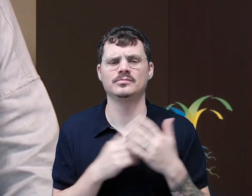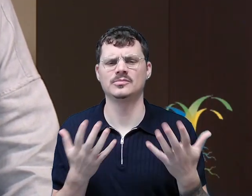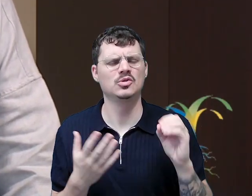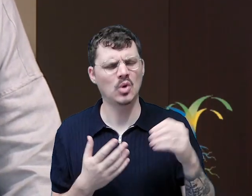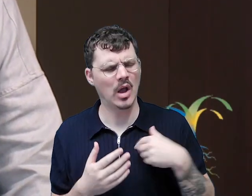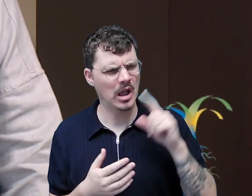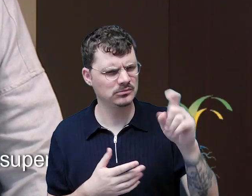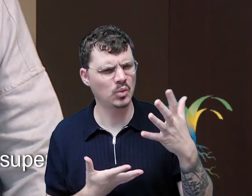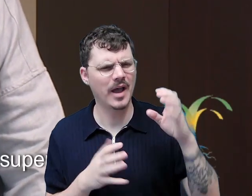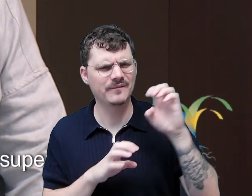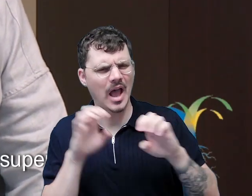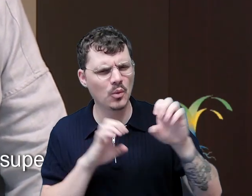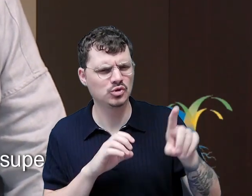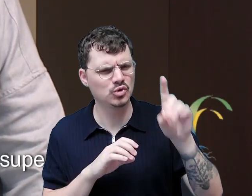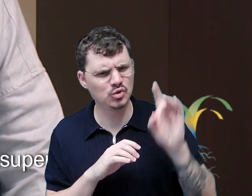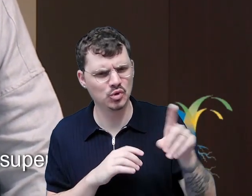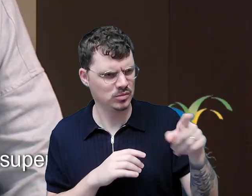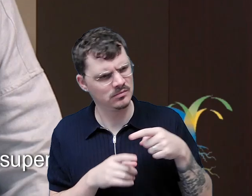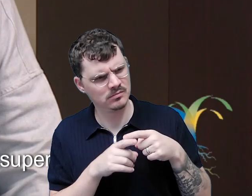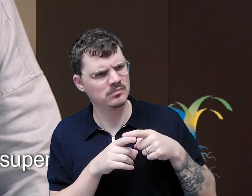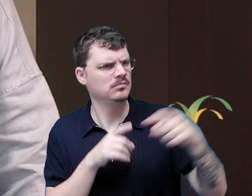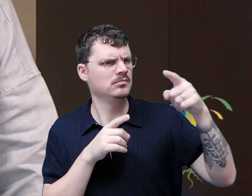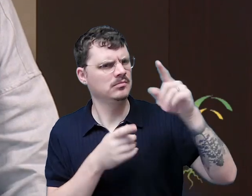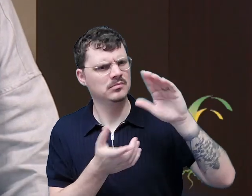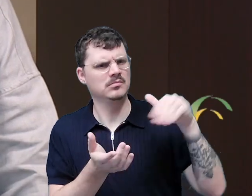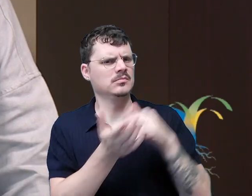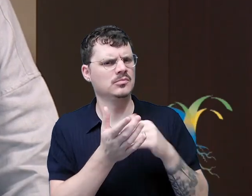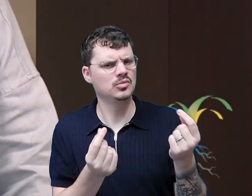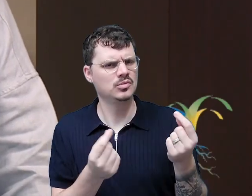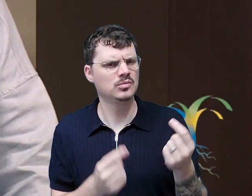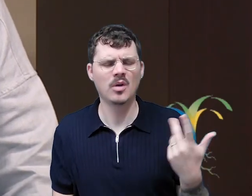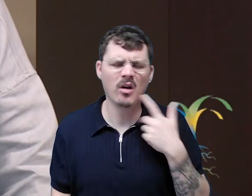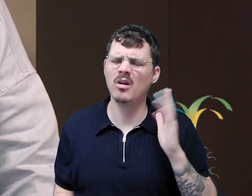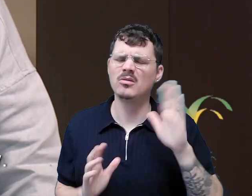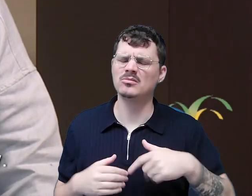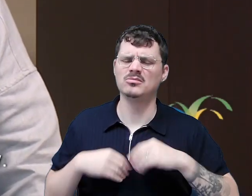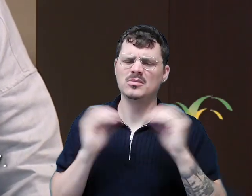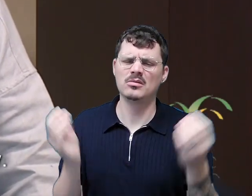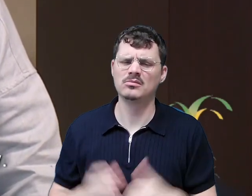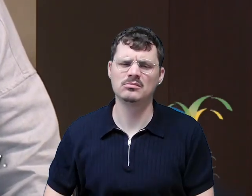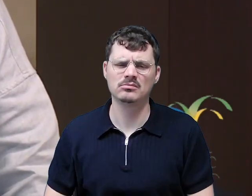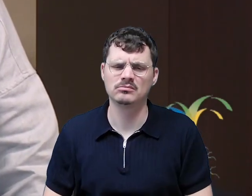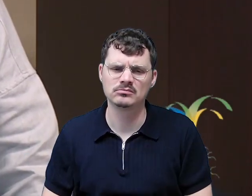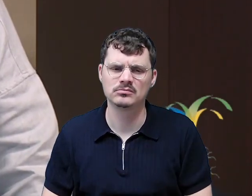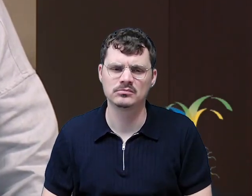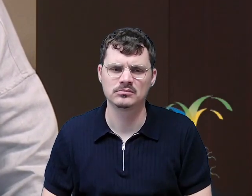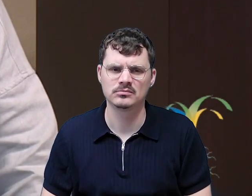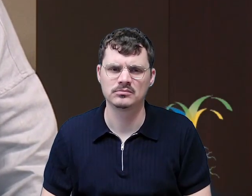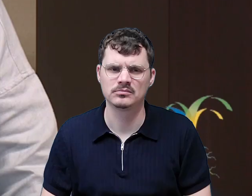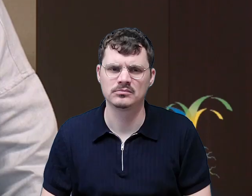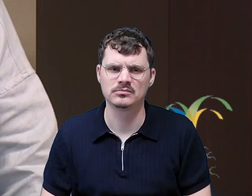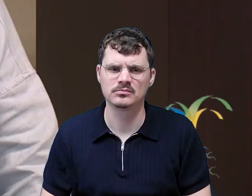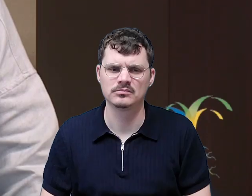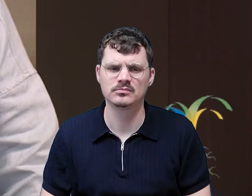So what evaluation did you do, you super special specialty center? Oh, we didn't need to do any.